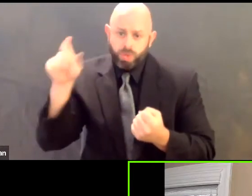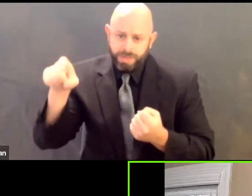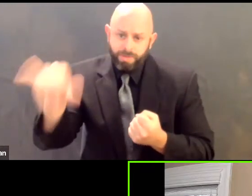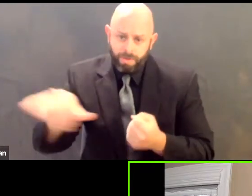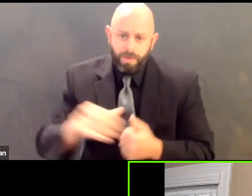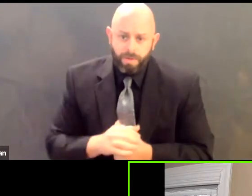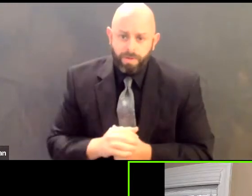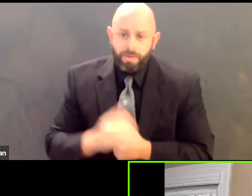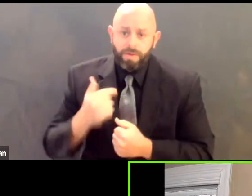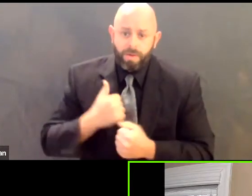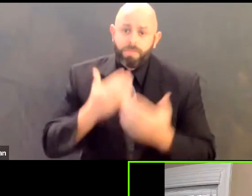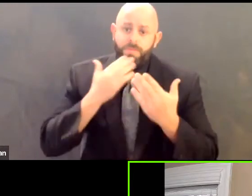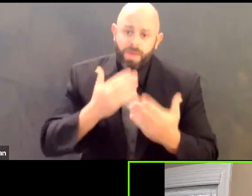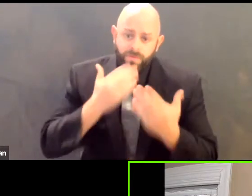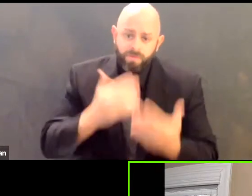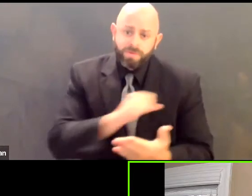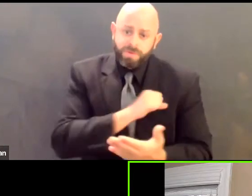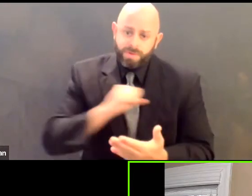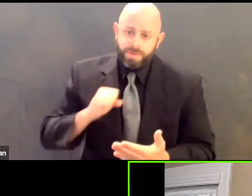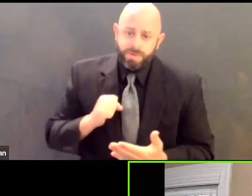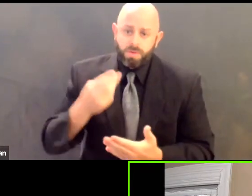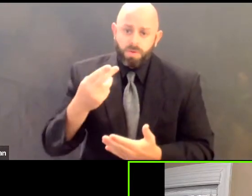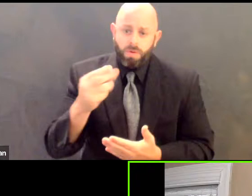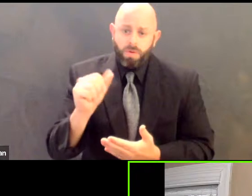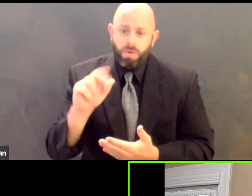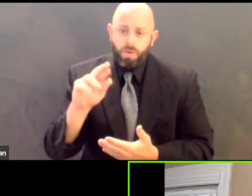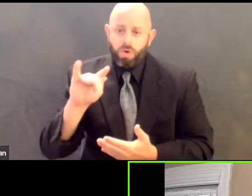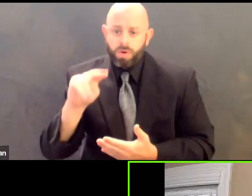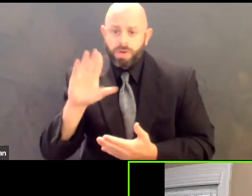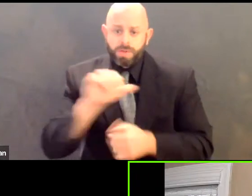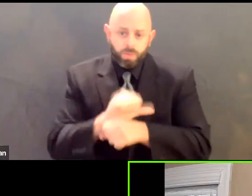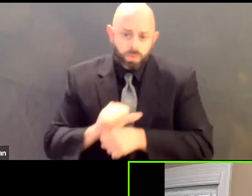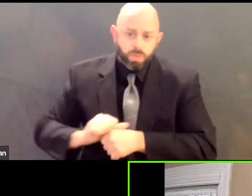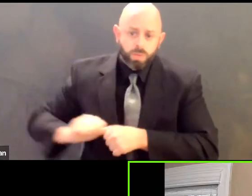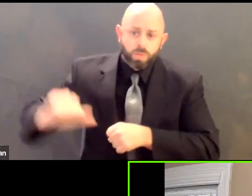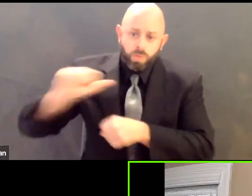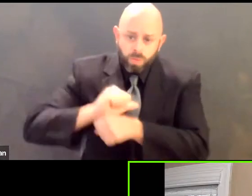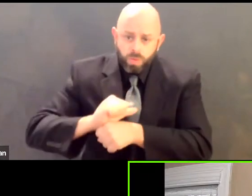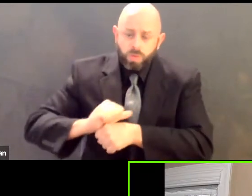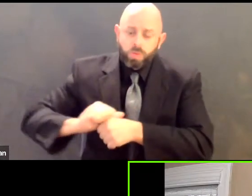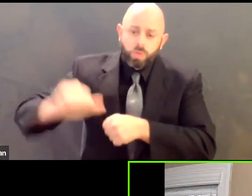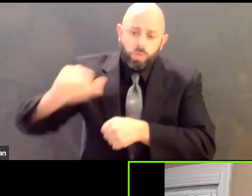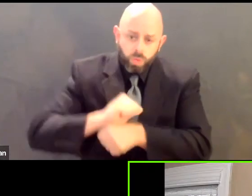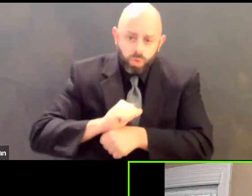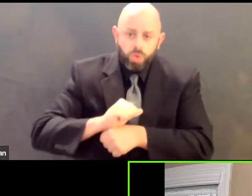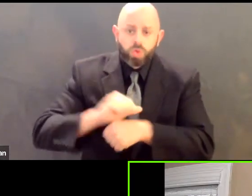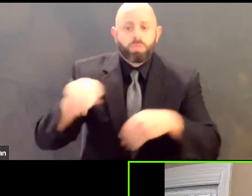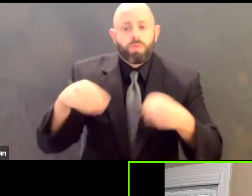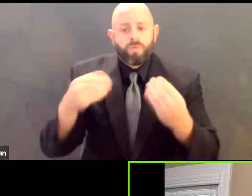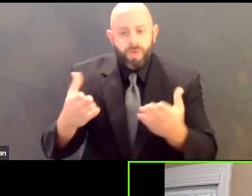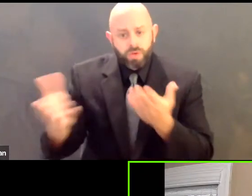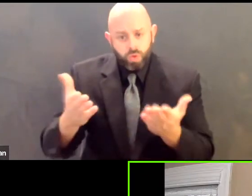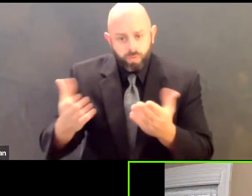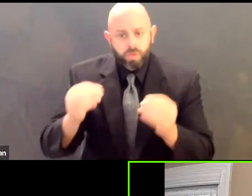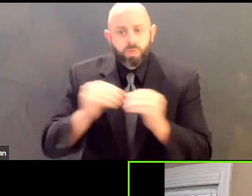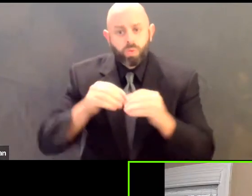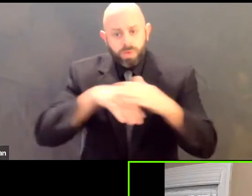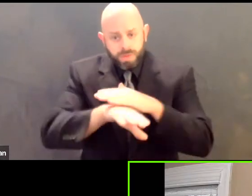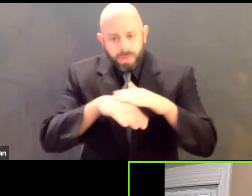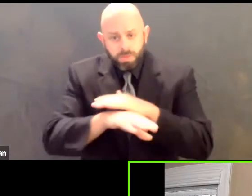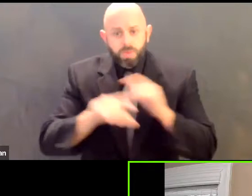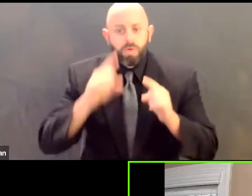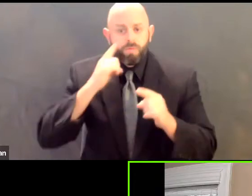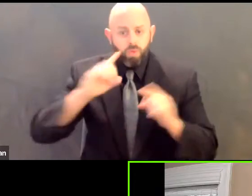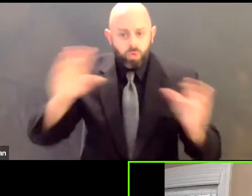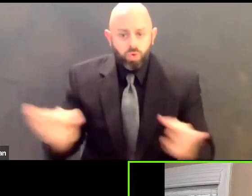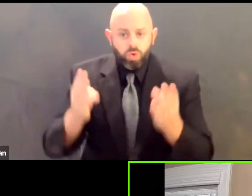so grateful to Senator Harkin for the tireless work that made services more accessible and for fostering a process